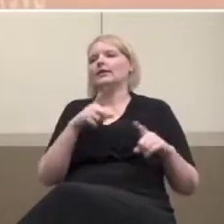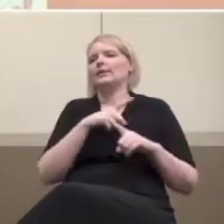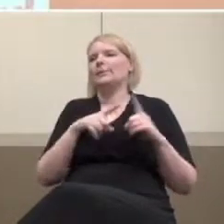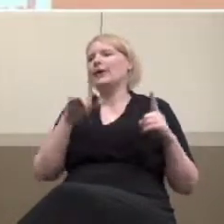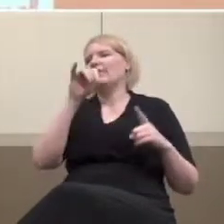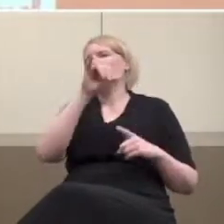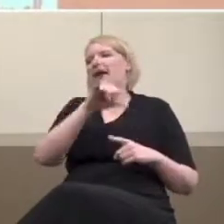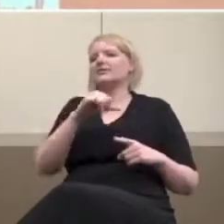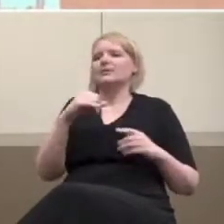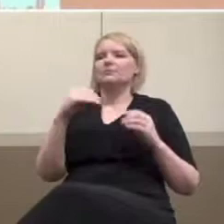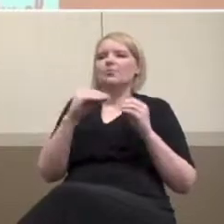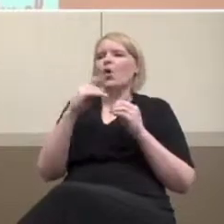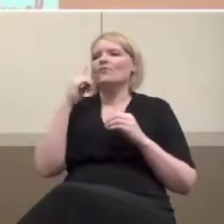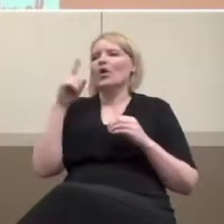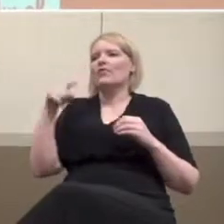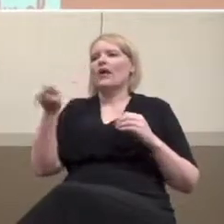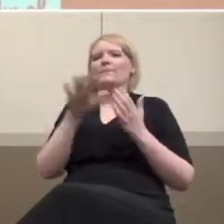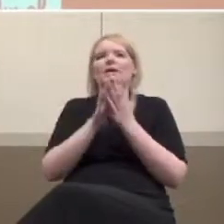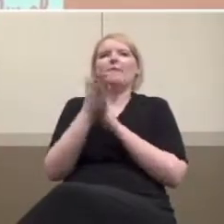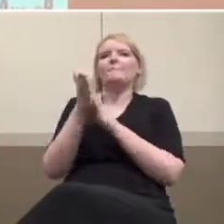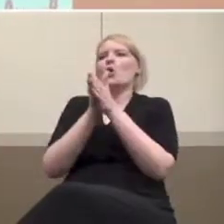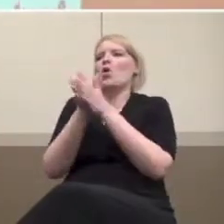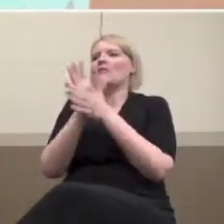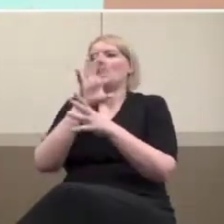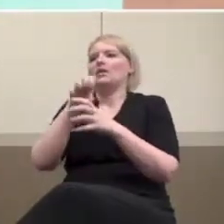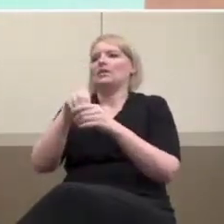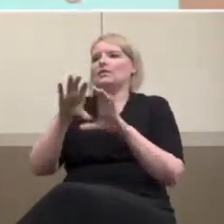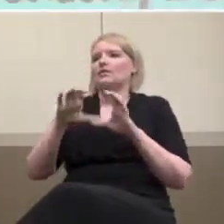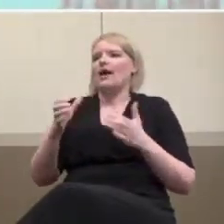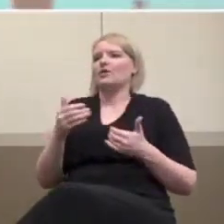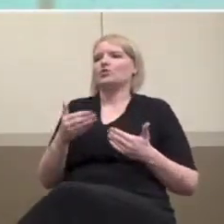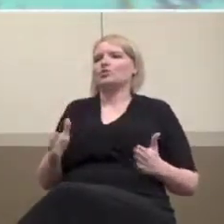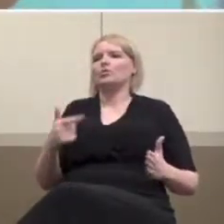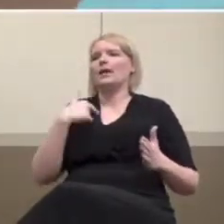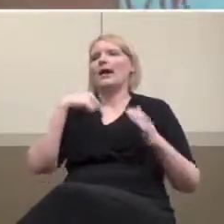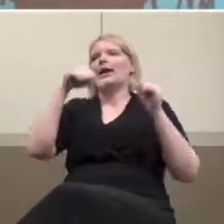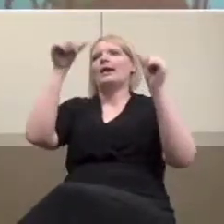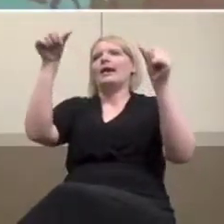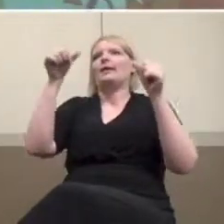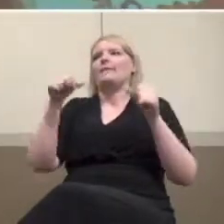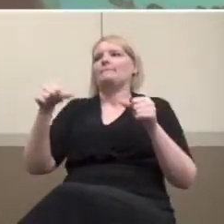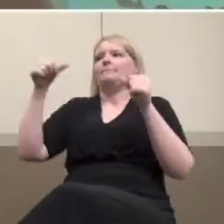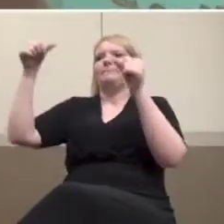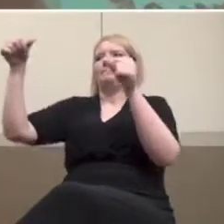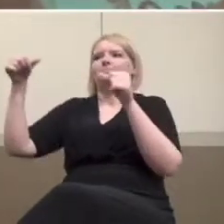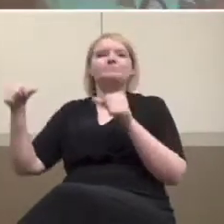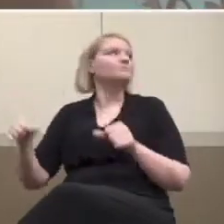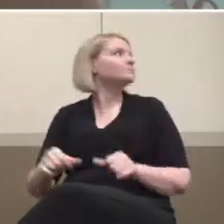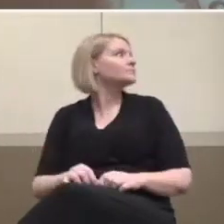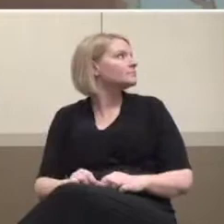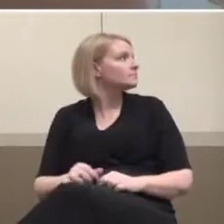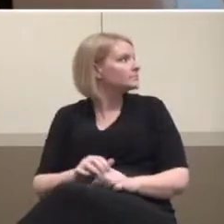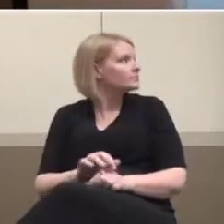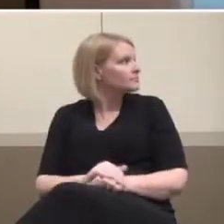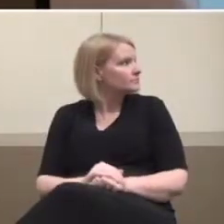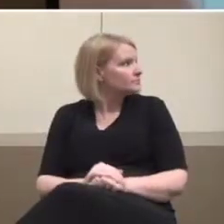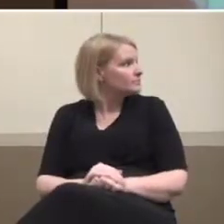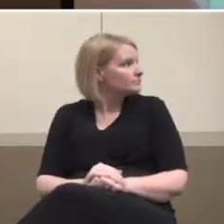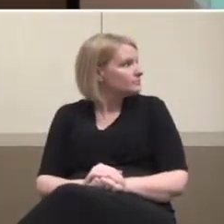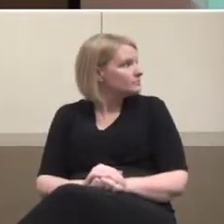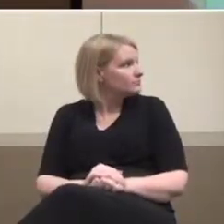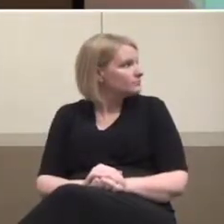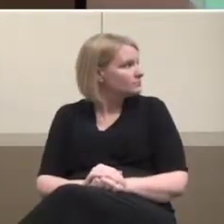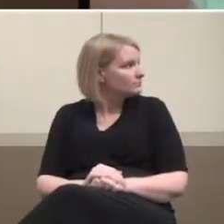them motivated in the classroom, just different things I might hang up. This was when we were doing the points